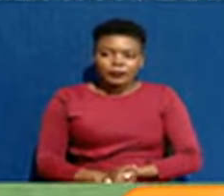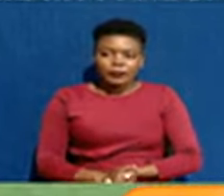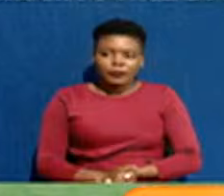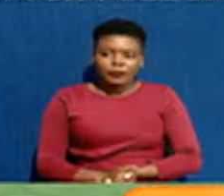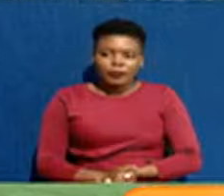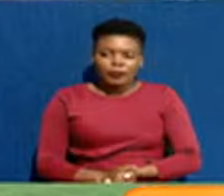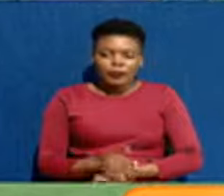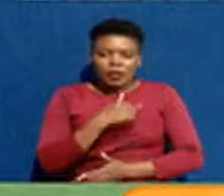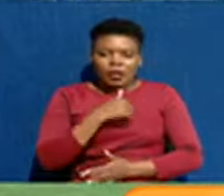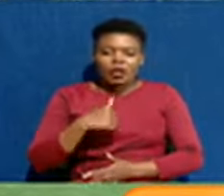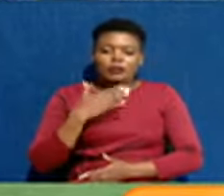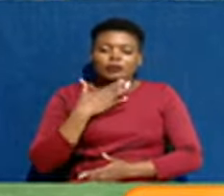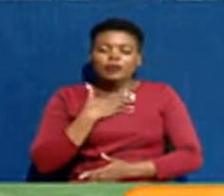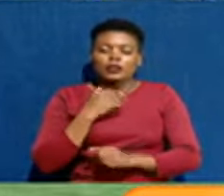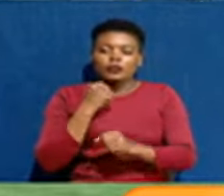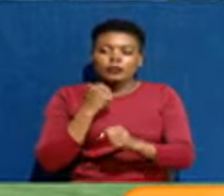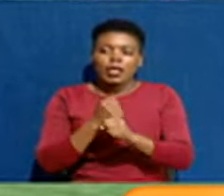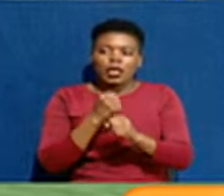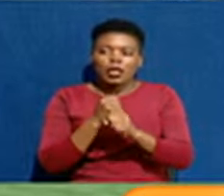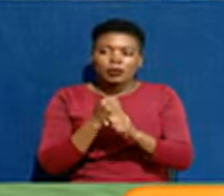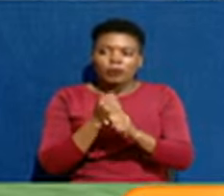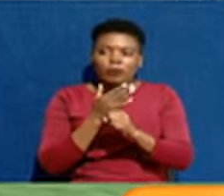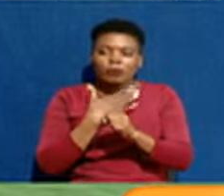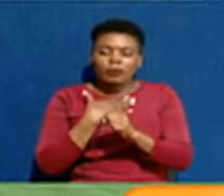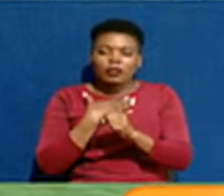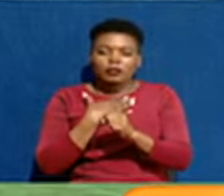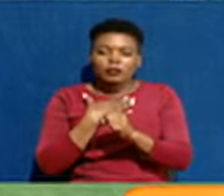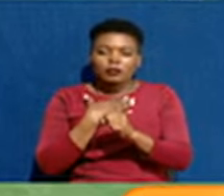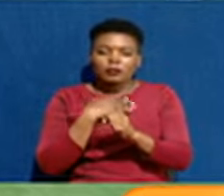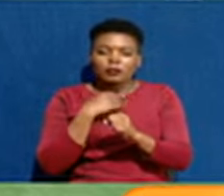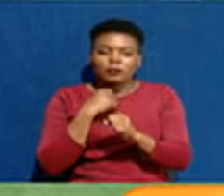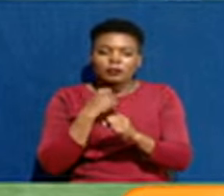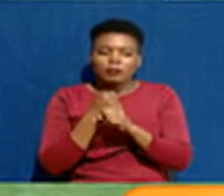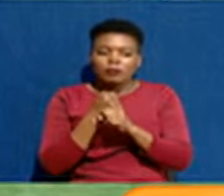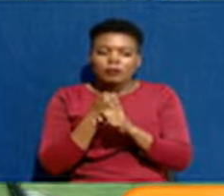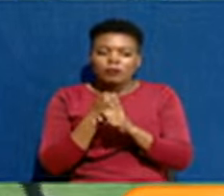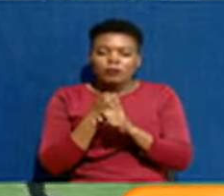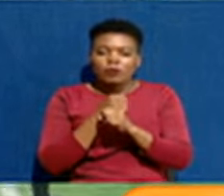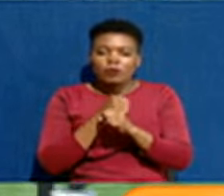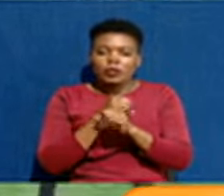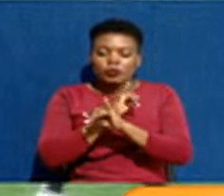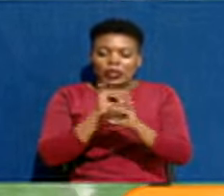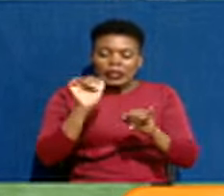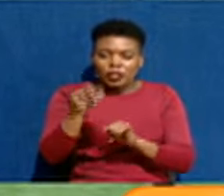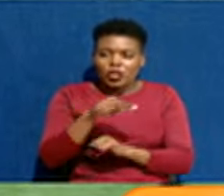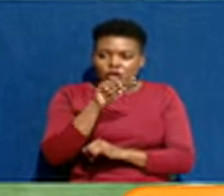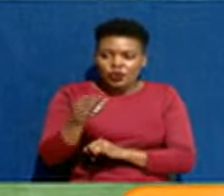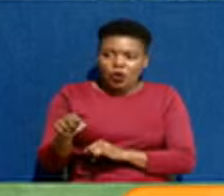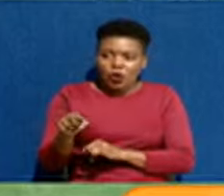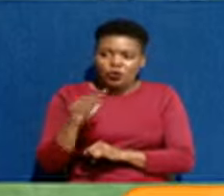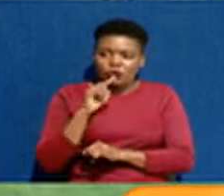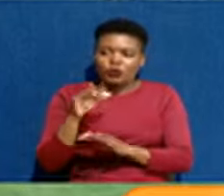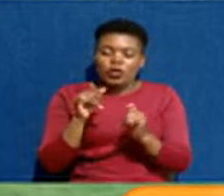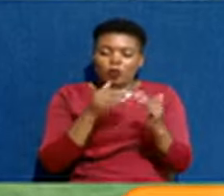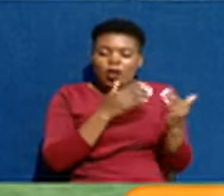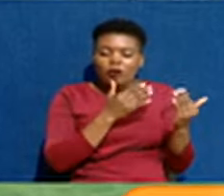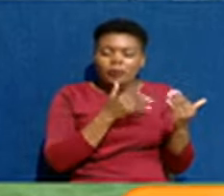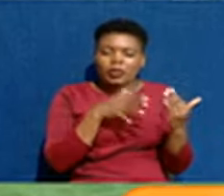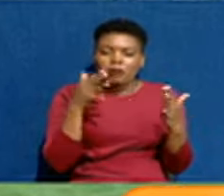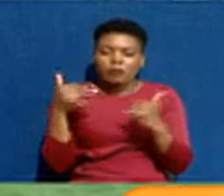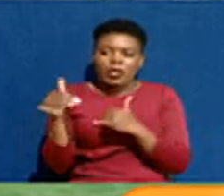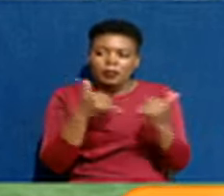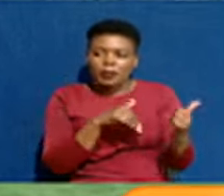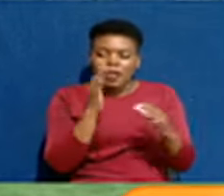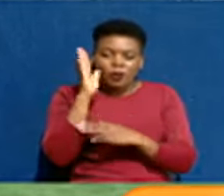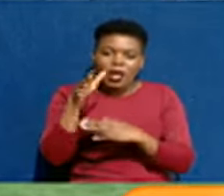So we want to make a correction. A good feeling that the games will be played here in Dandora. Basically,